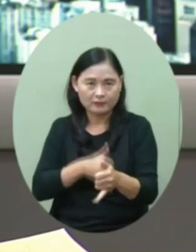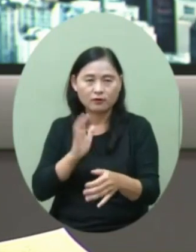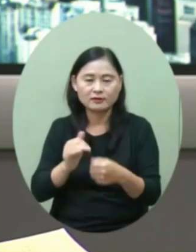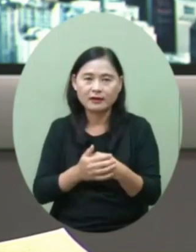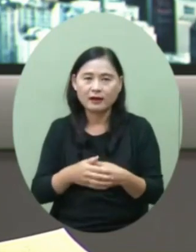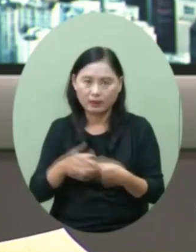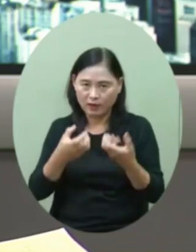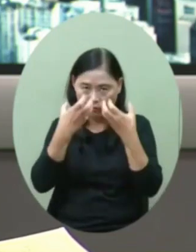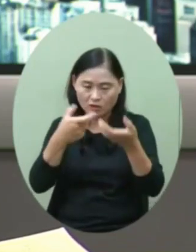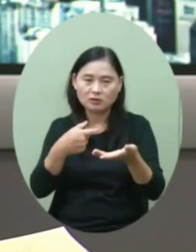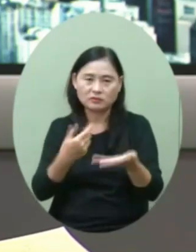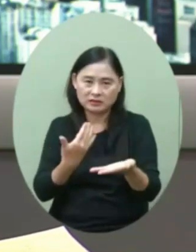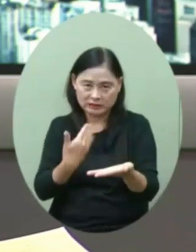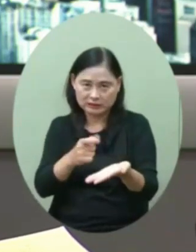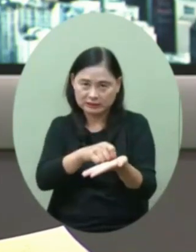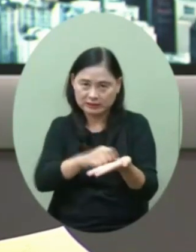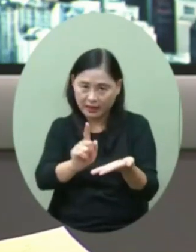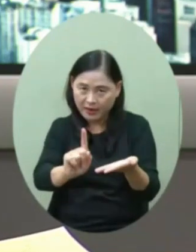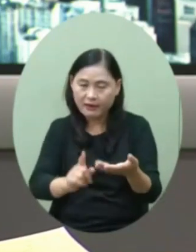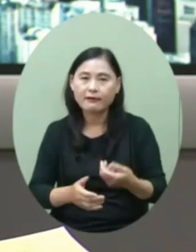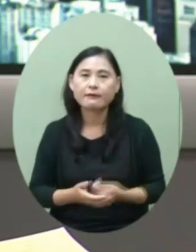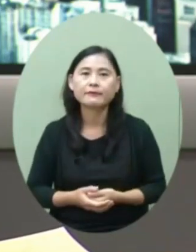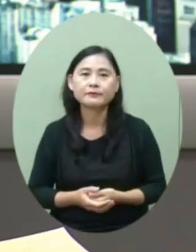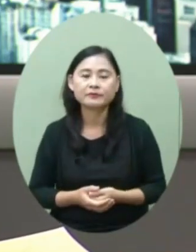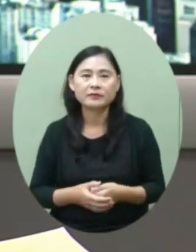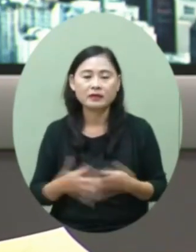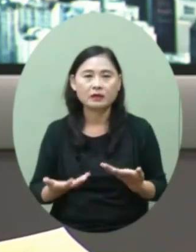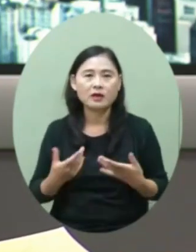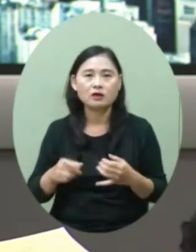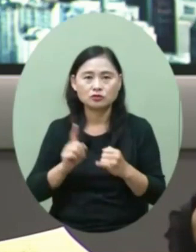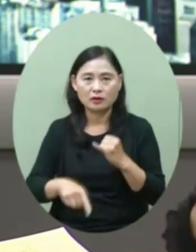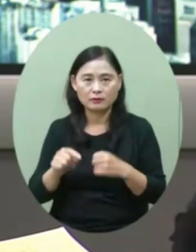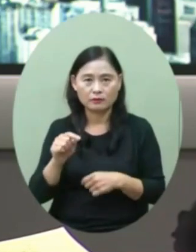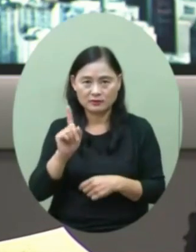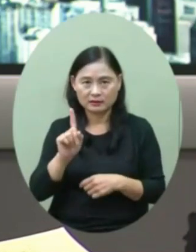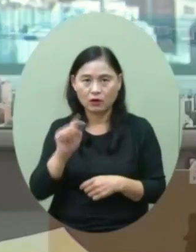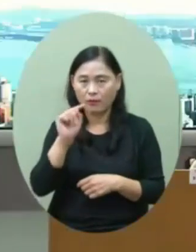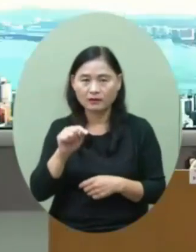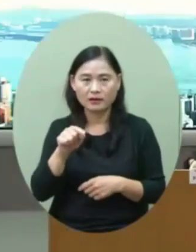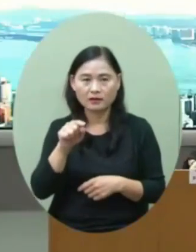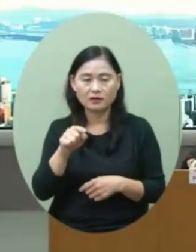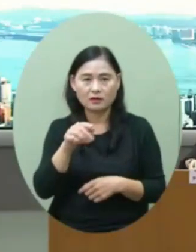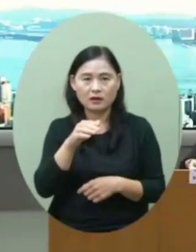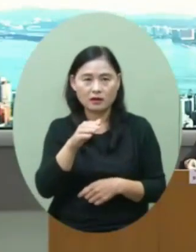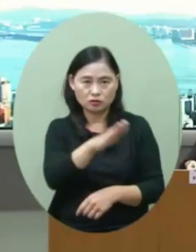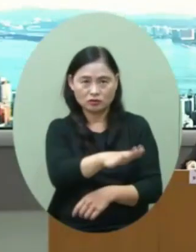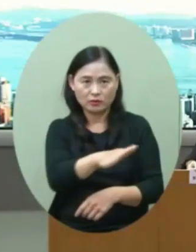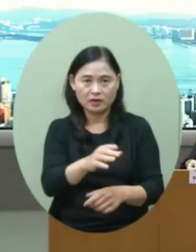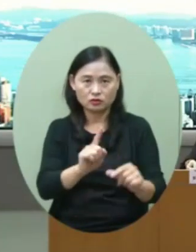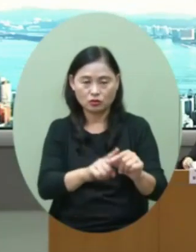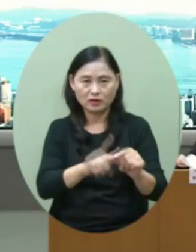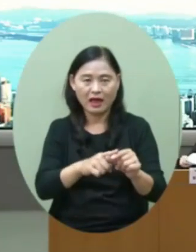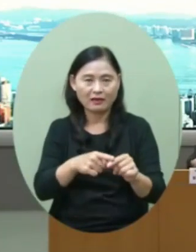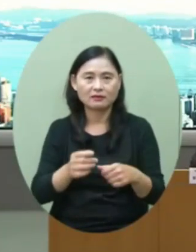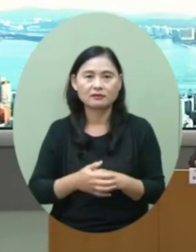the Hong Kong SAR may take measures that law enforcement authorities, etc., may also take the following measures. So we have to note the